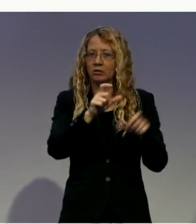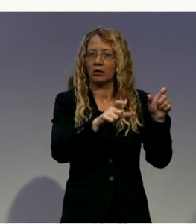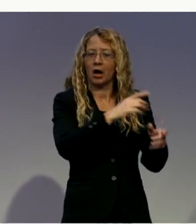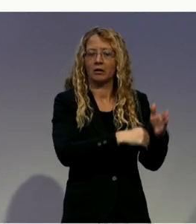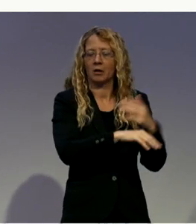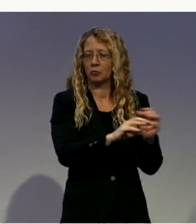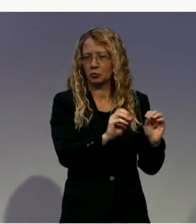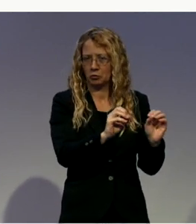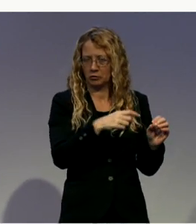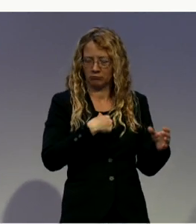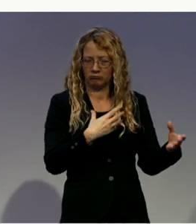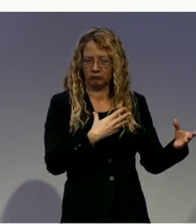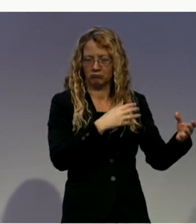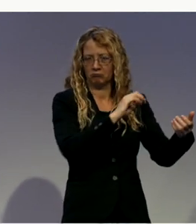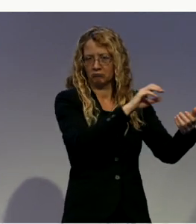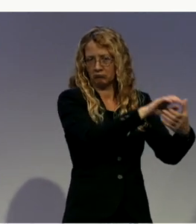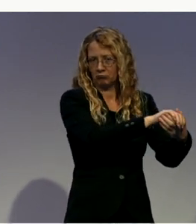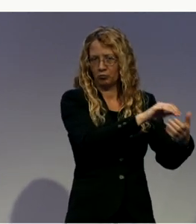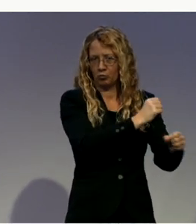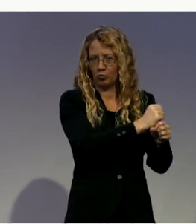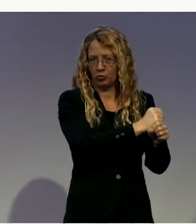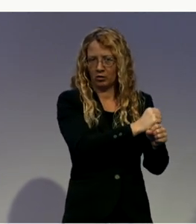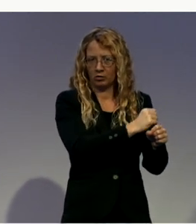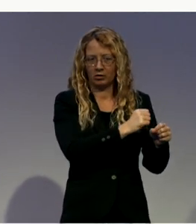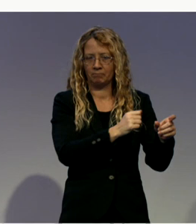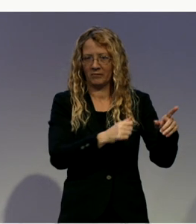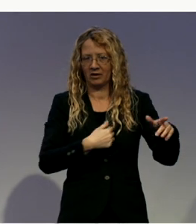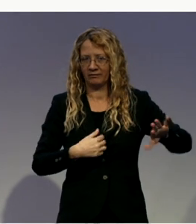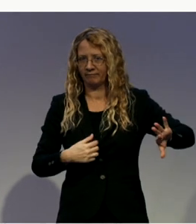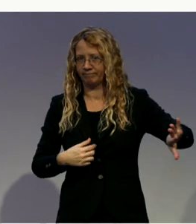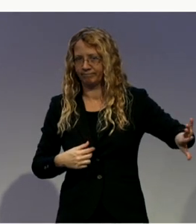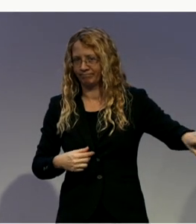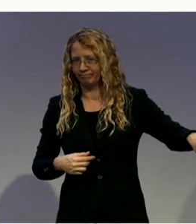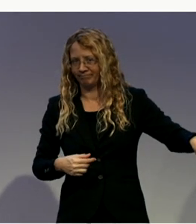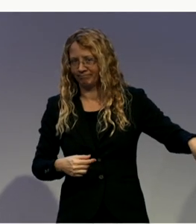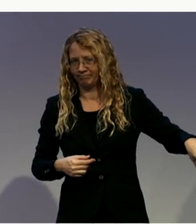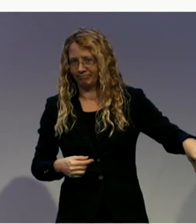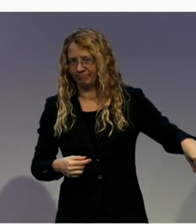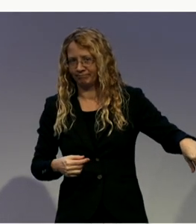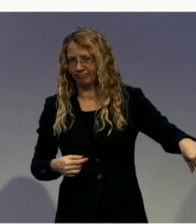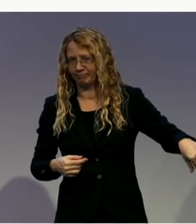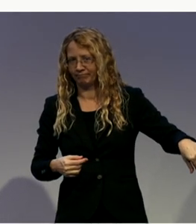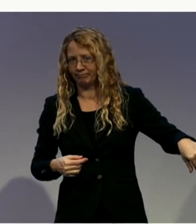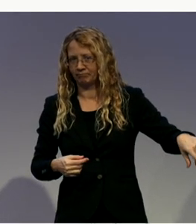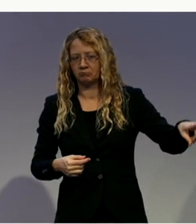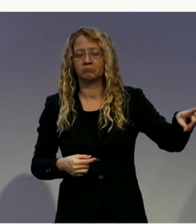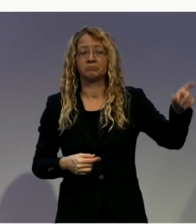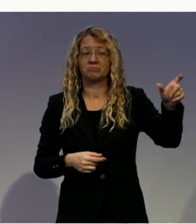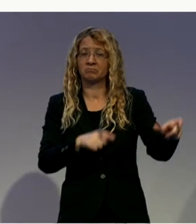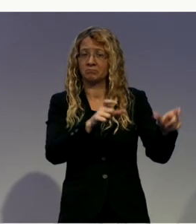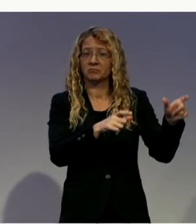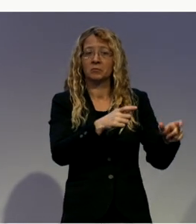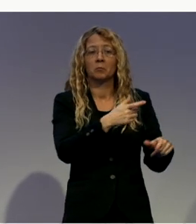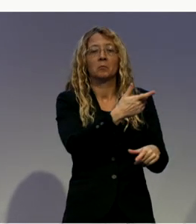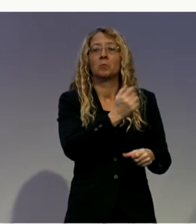It was not on their skin. They were coming for a job. They were coming for a 9-to-5 job. And I found out that, no,